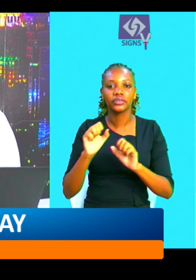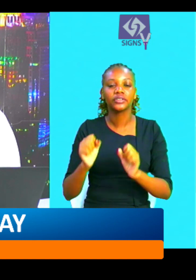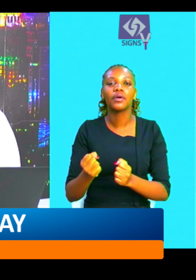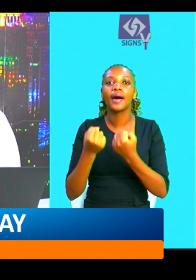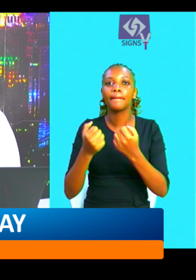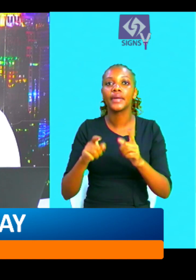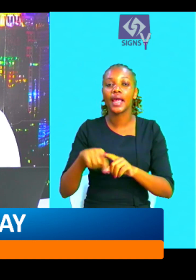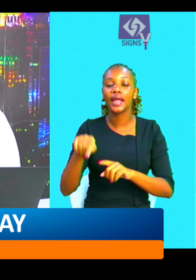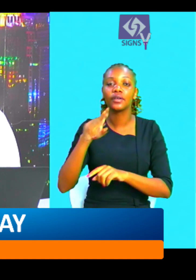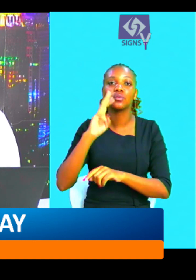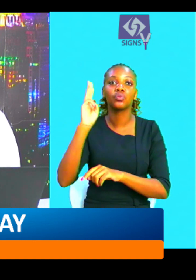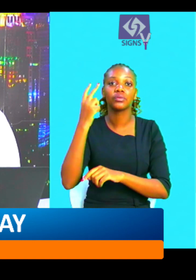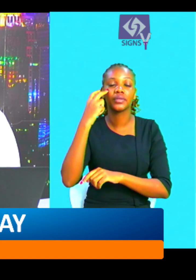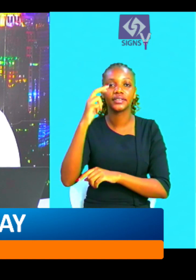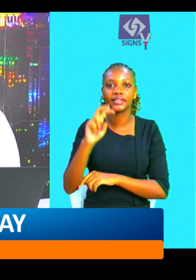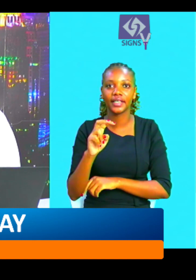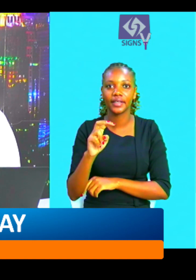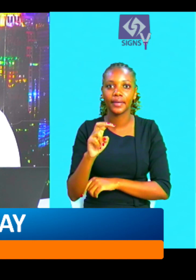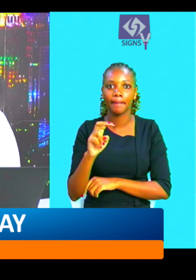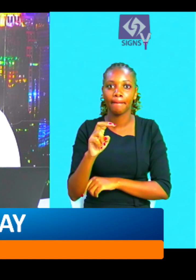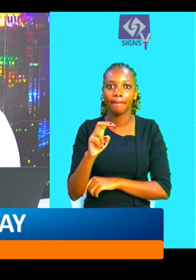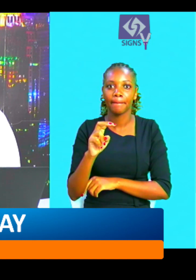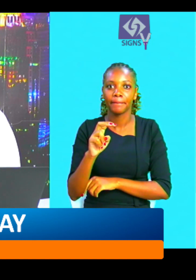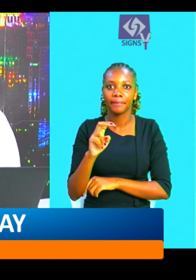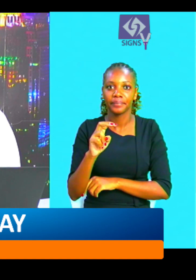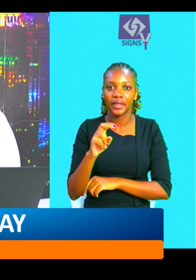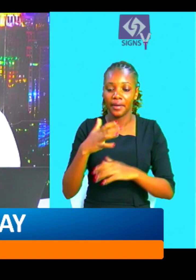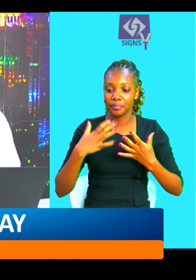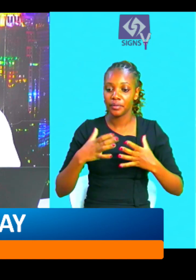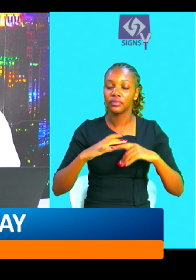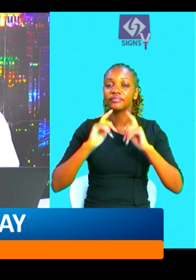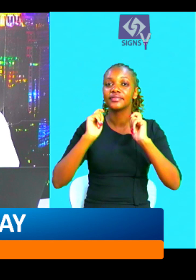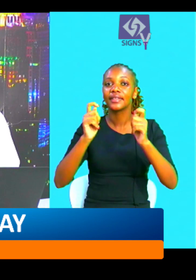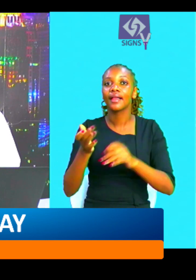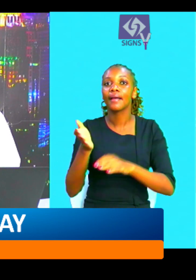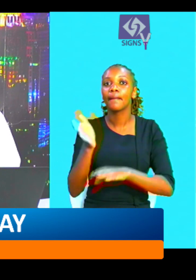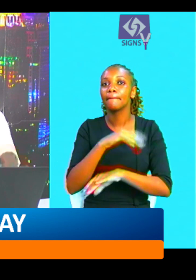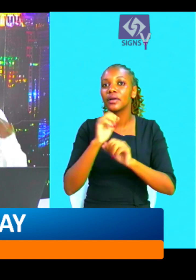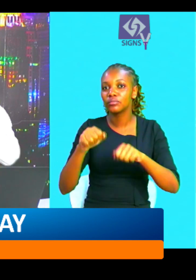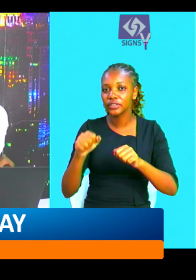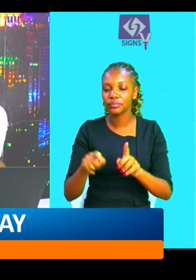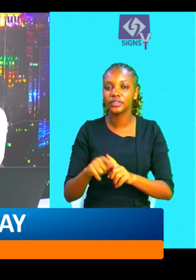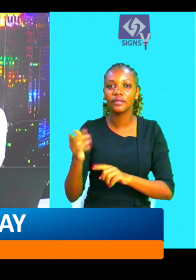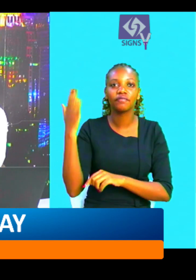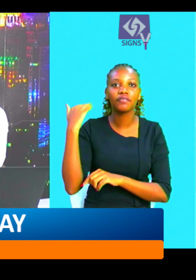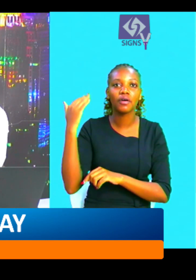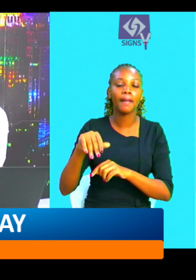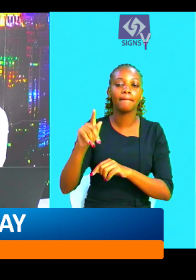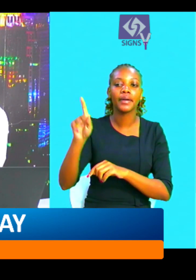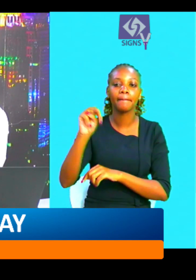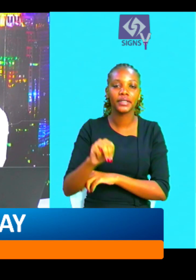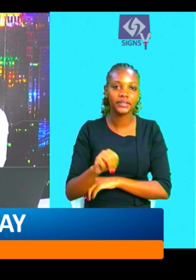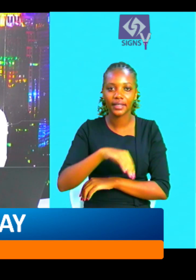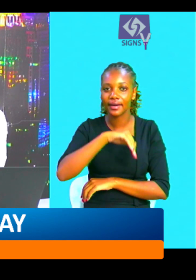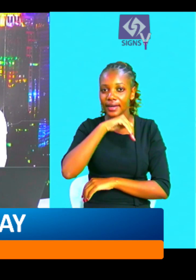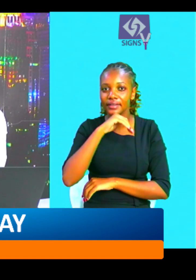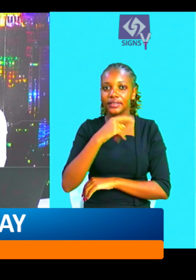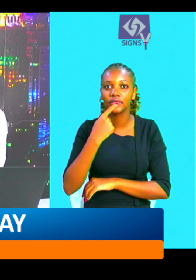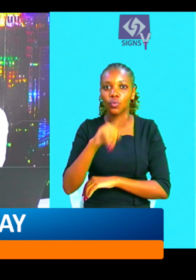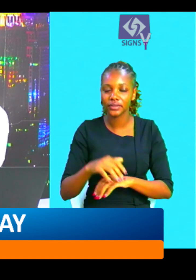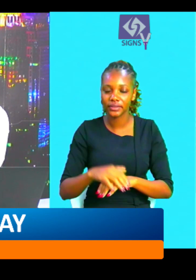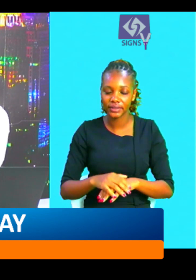Yeah, but on to serious matters here now. When we echo onto the sentiments of the president, hakutakuwa na